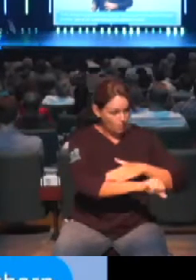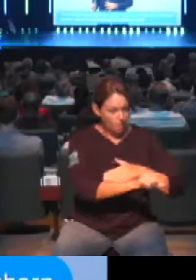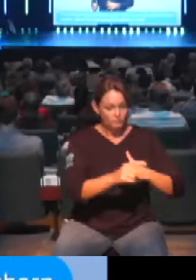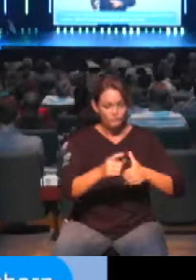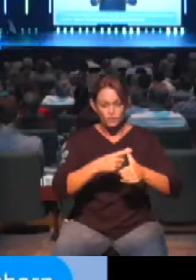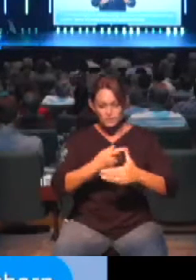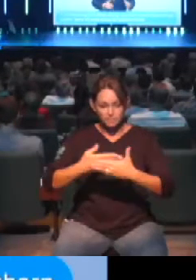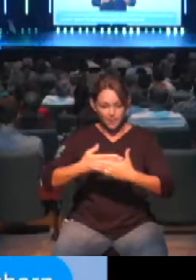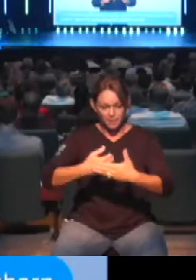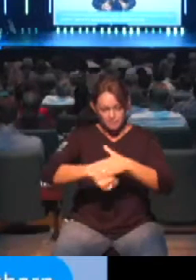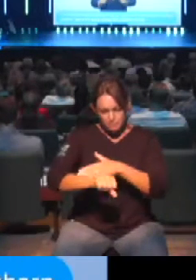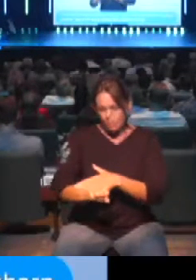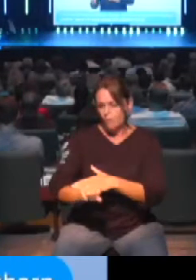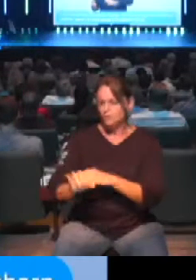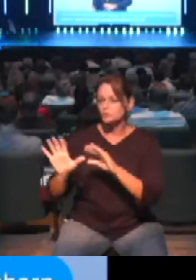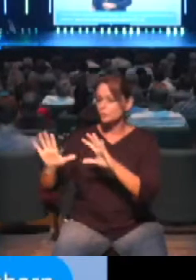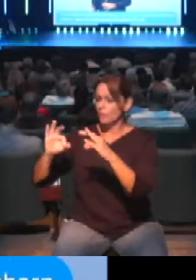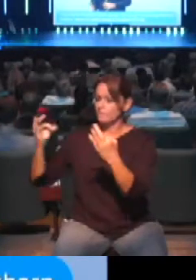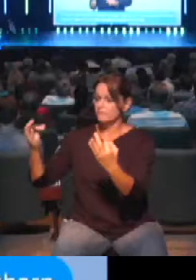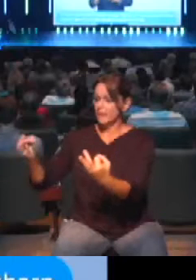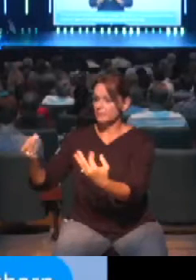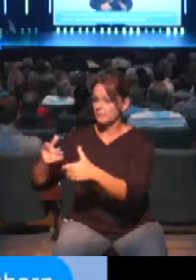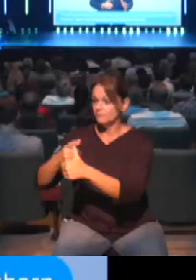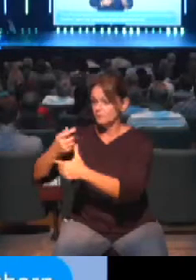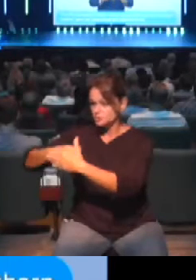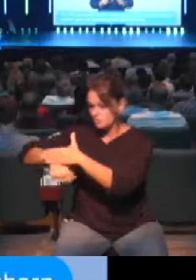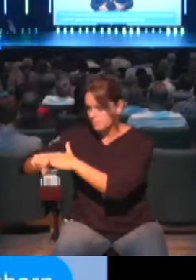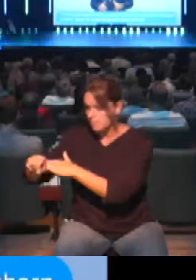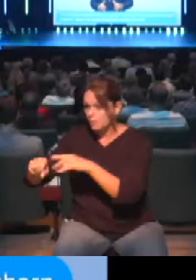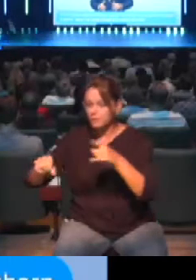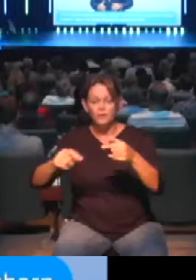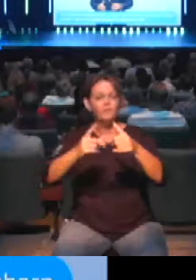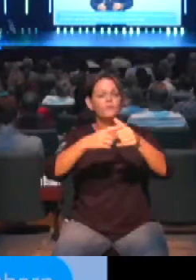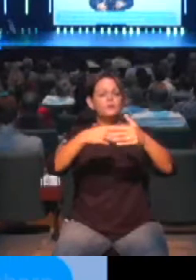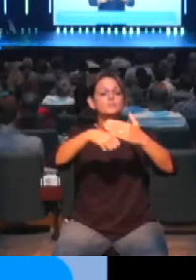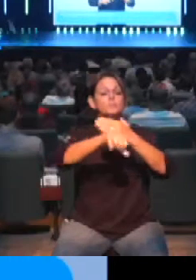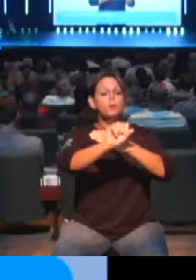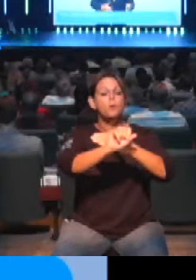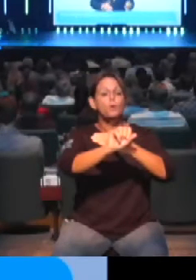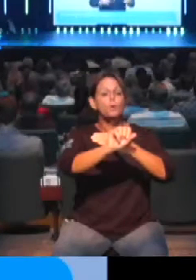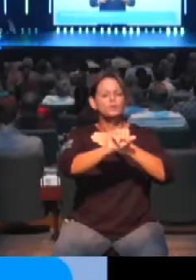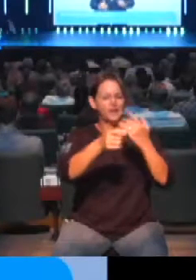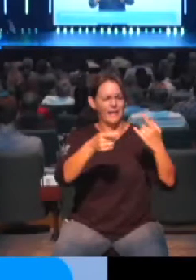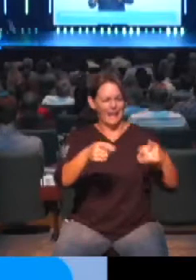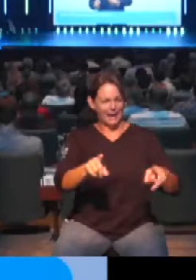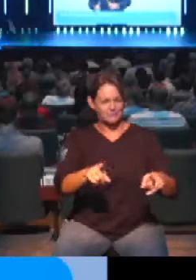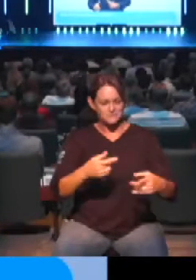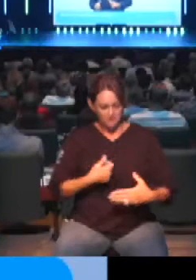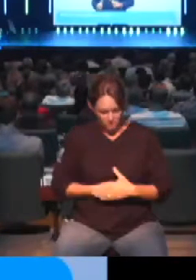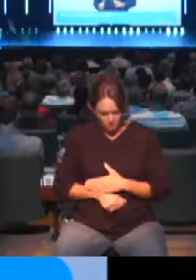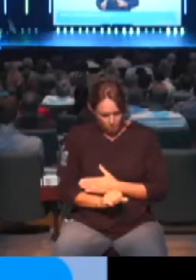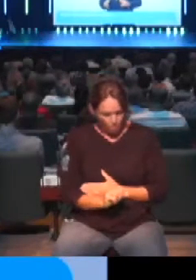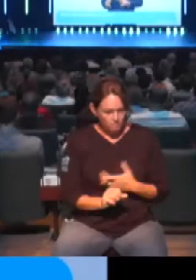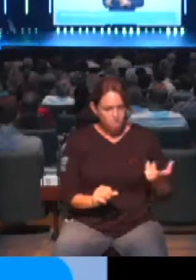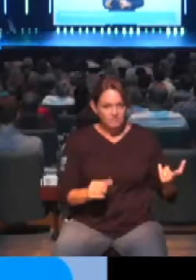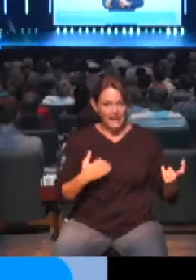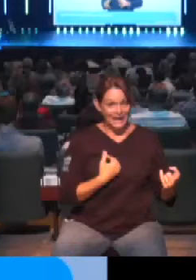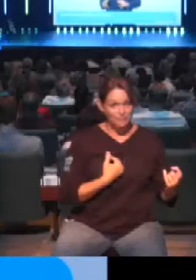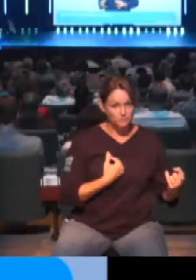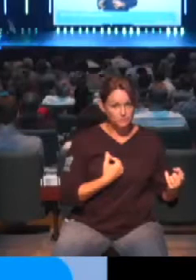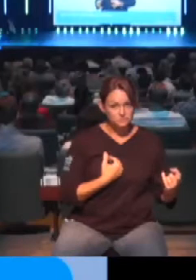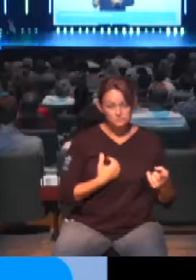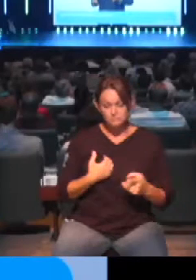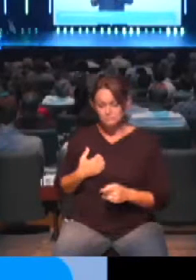firstborn. Whatever opens the womb among the children of Israel, both of man and beast," now watch these